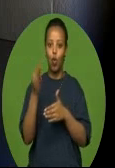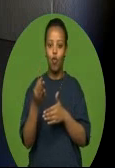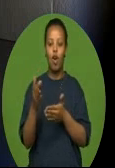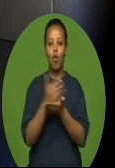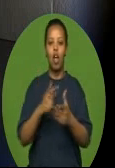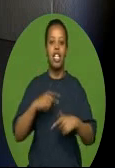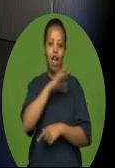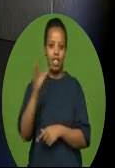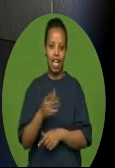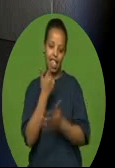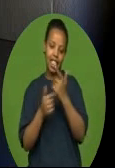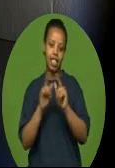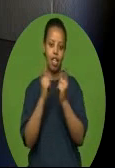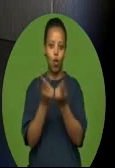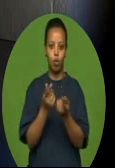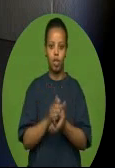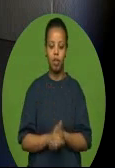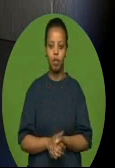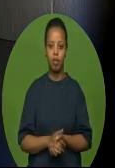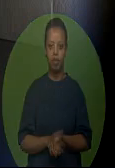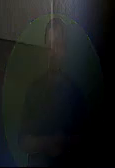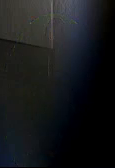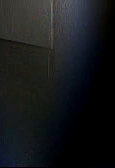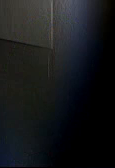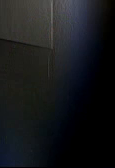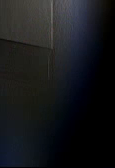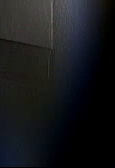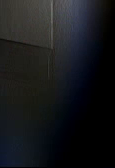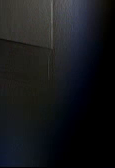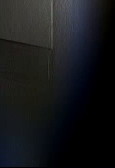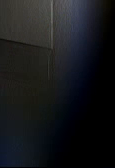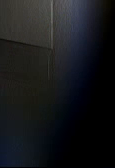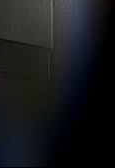life cycle. Discuss in groups.